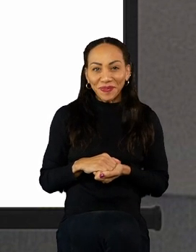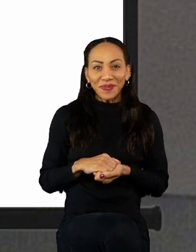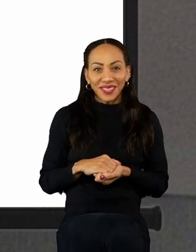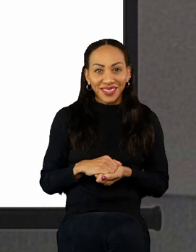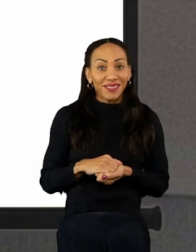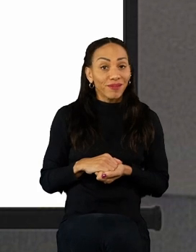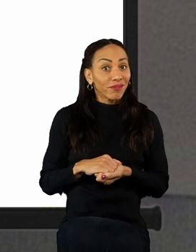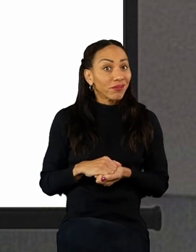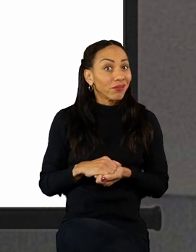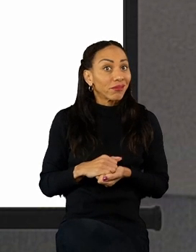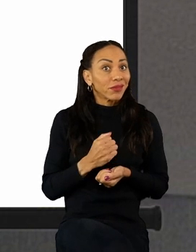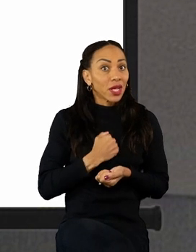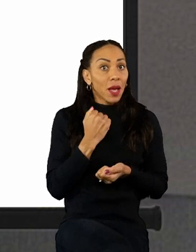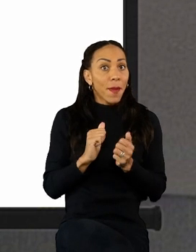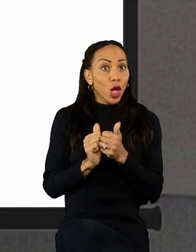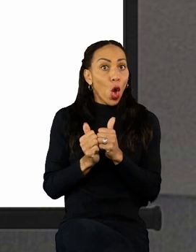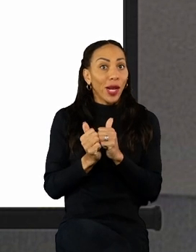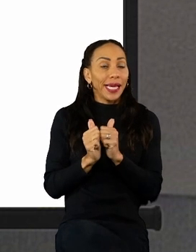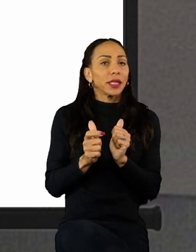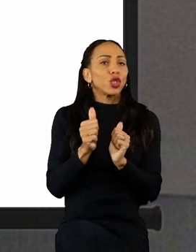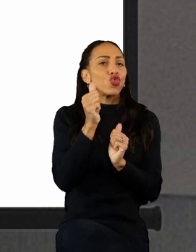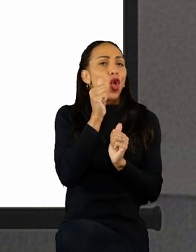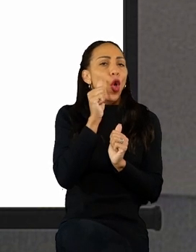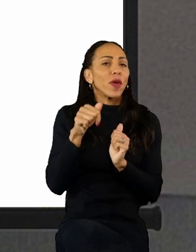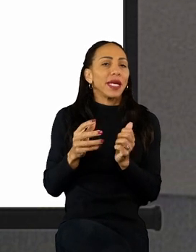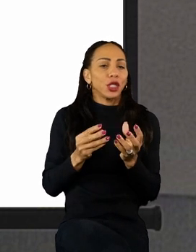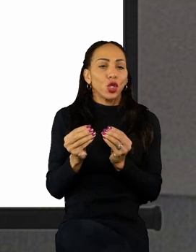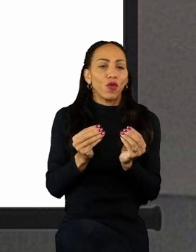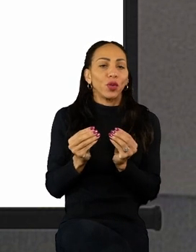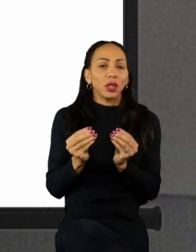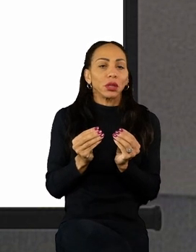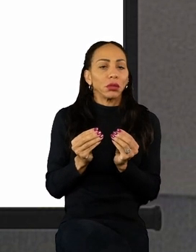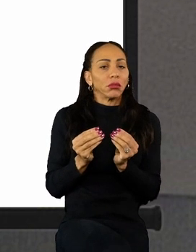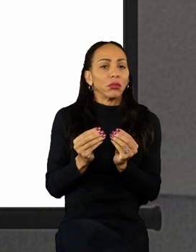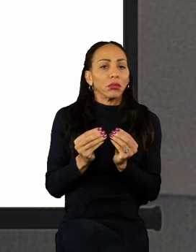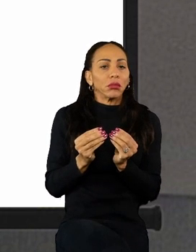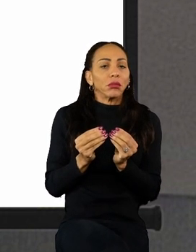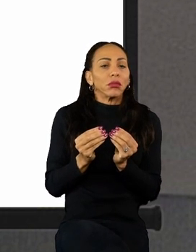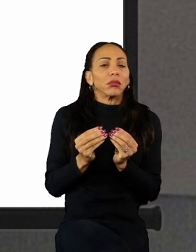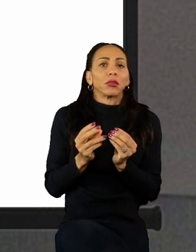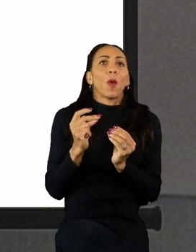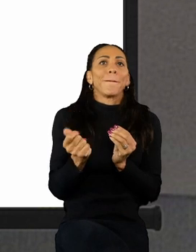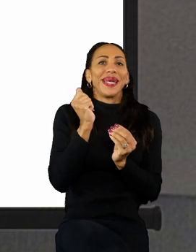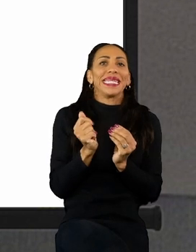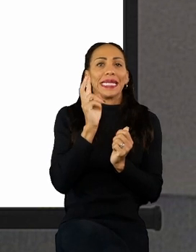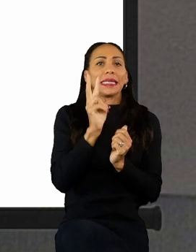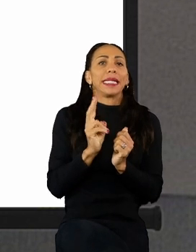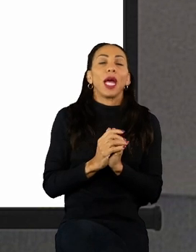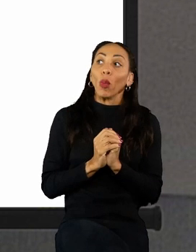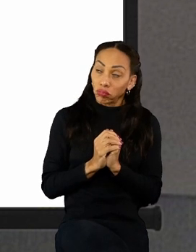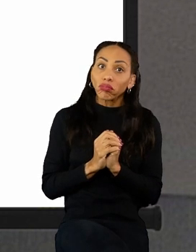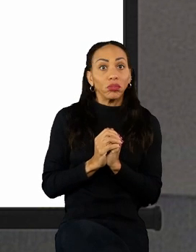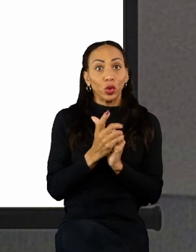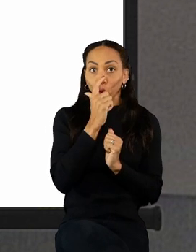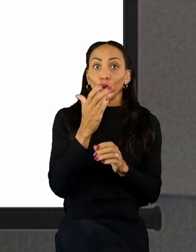Yeah, I mean, I think my colleagues who know this software and opportunities will immediately see how